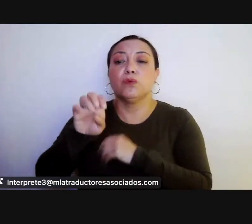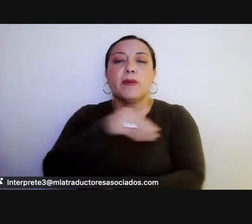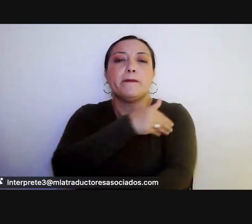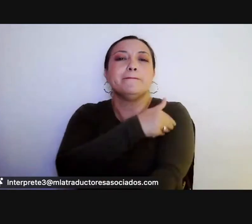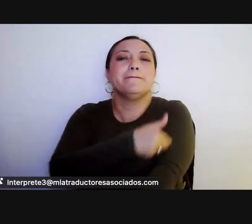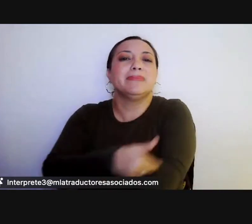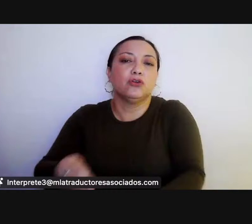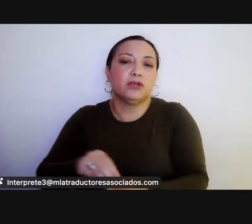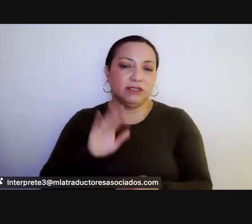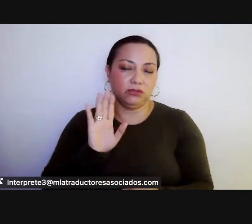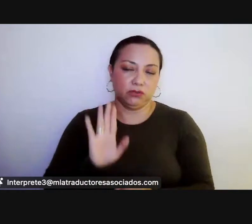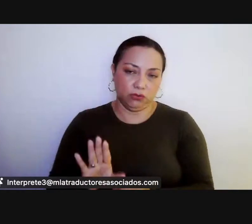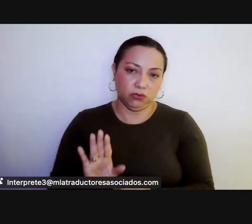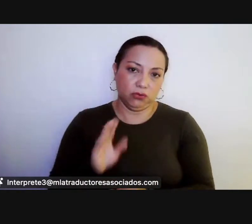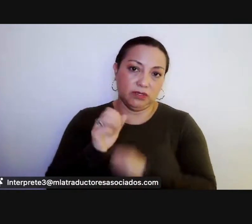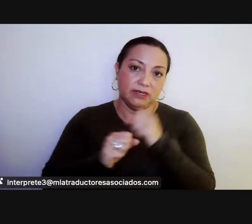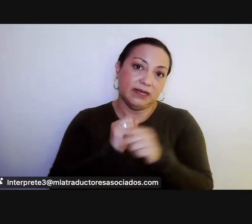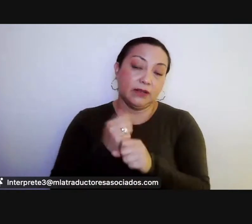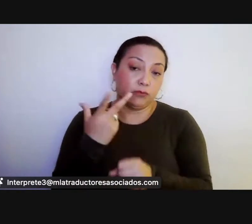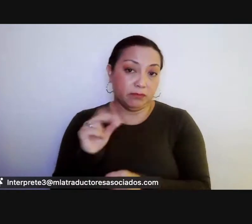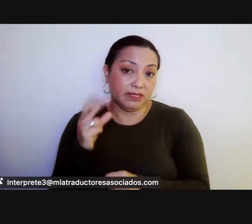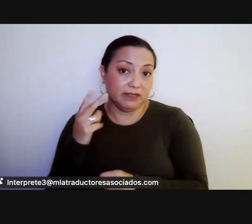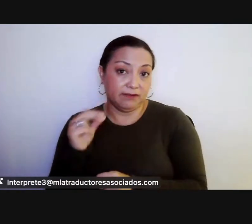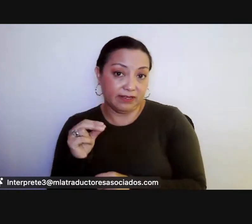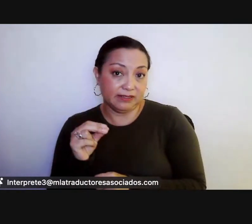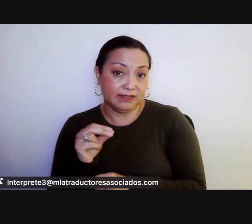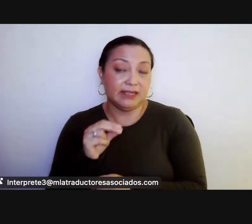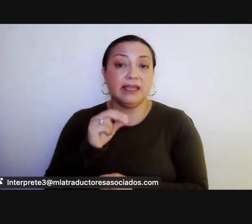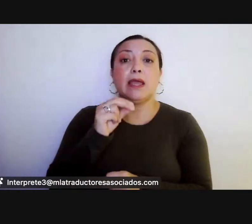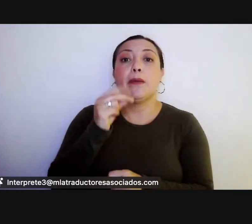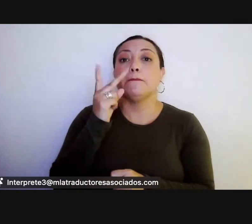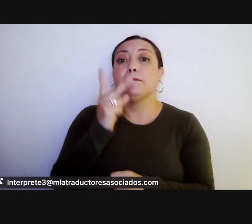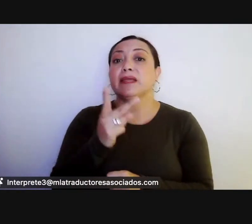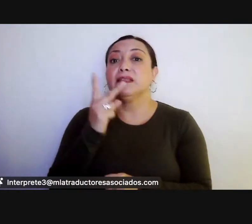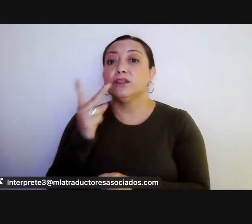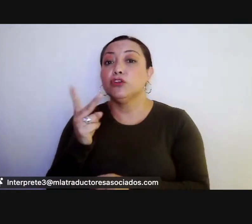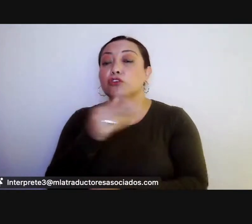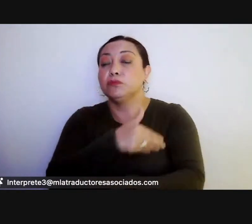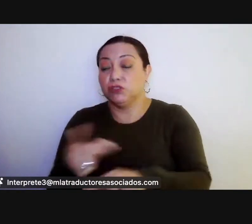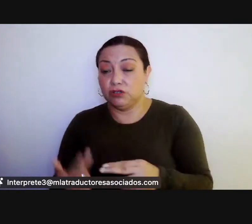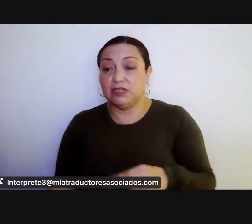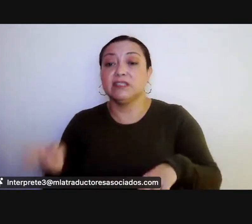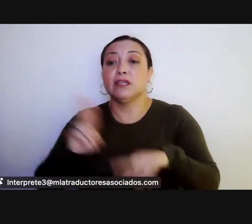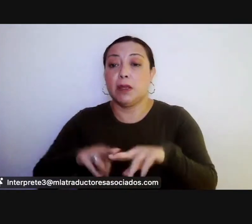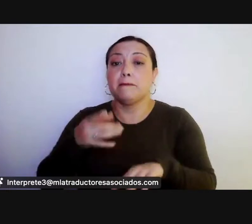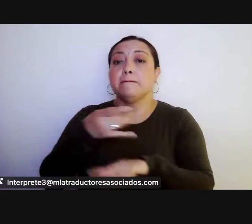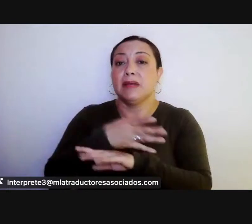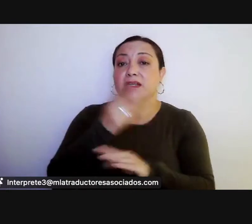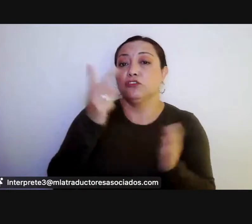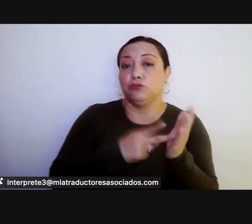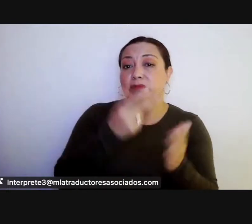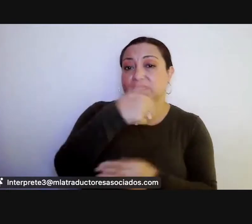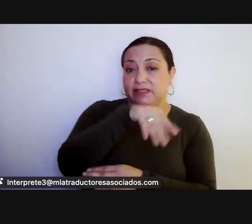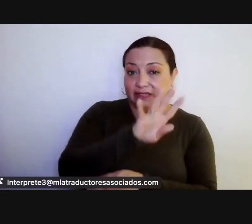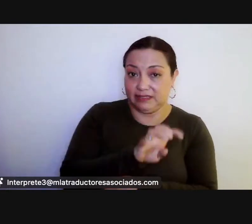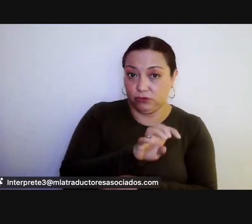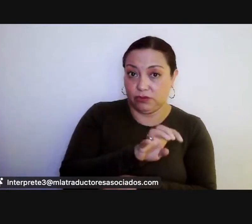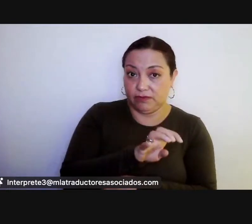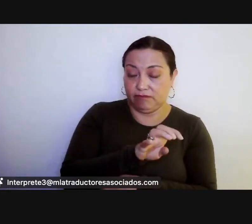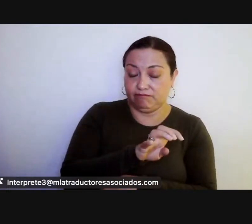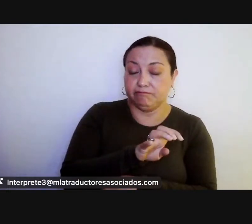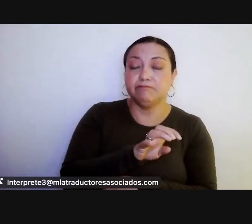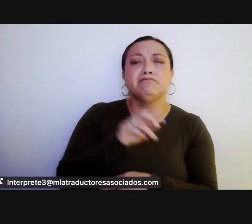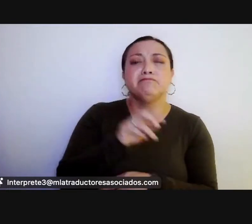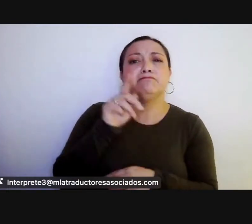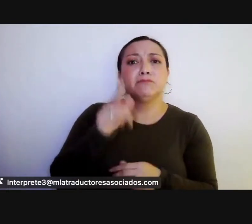to 209 million by the end of 2020, 22 million more than the